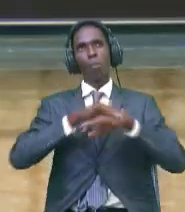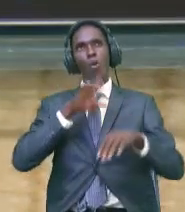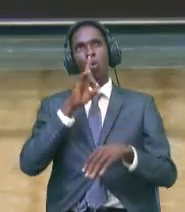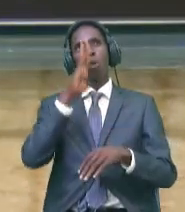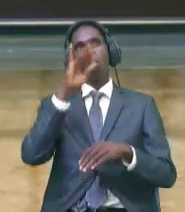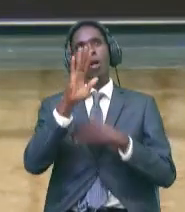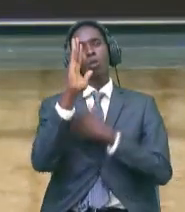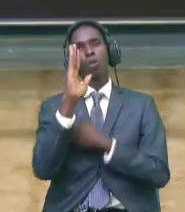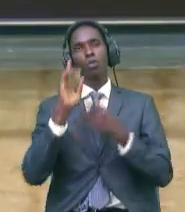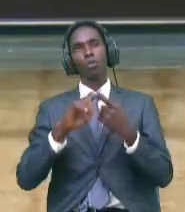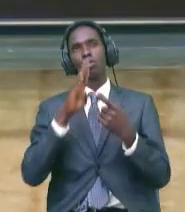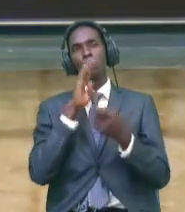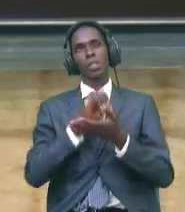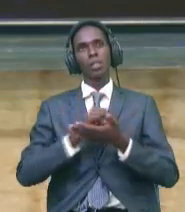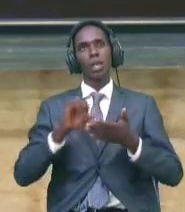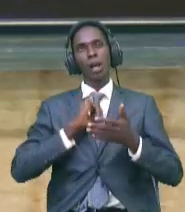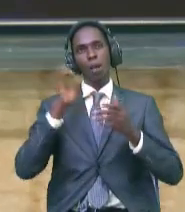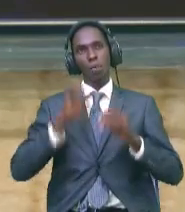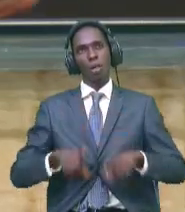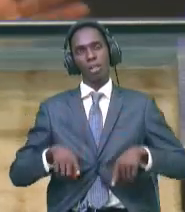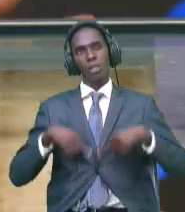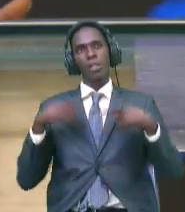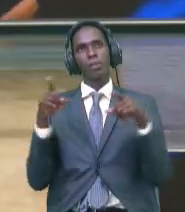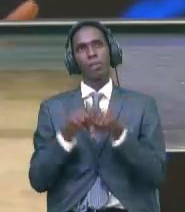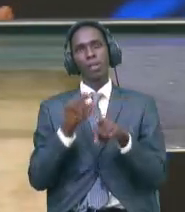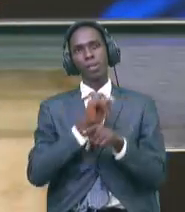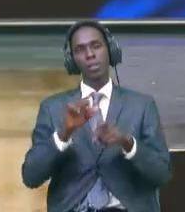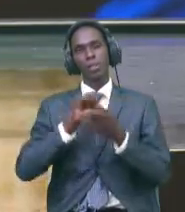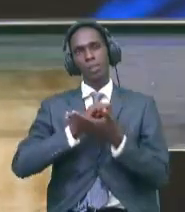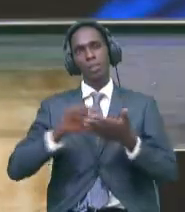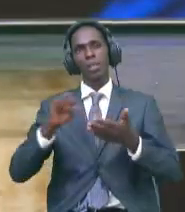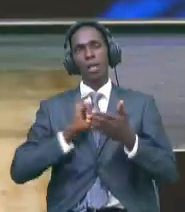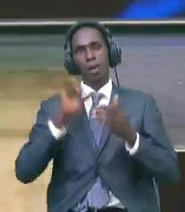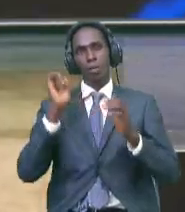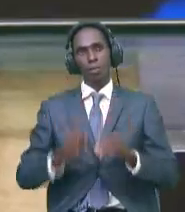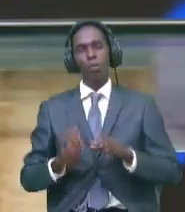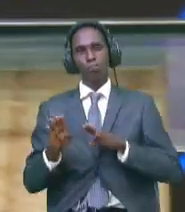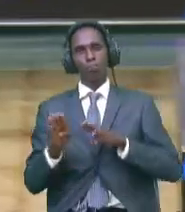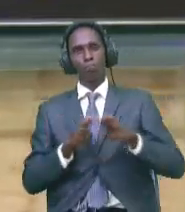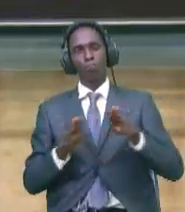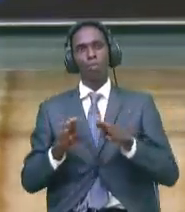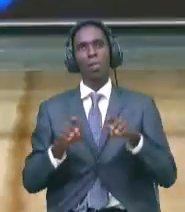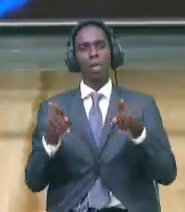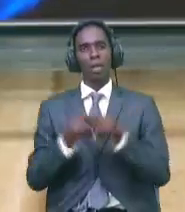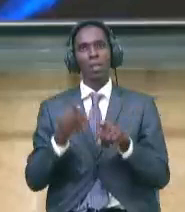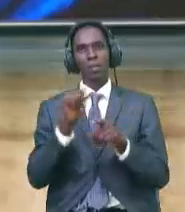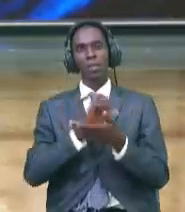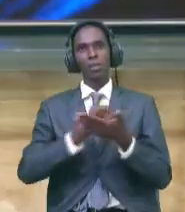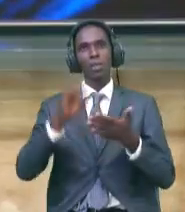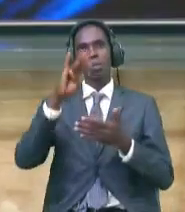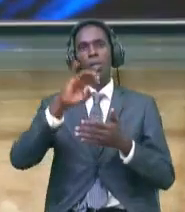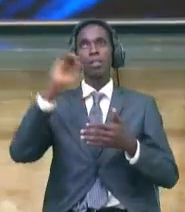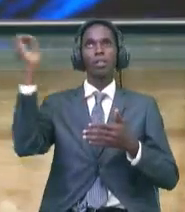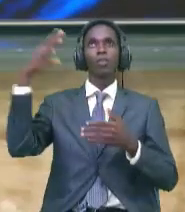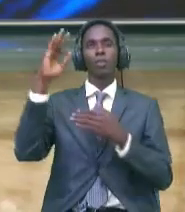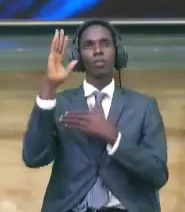and must live as a saint. I must conduct my life. I must live my life by the grace of God,